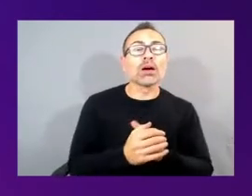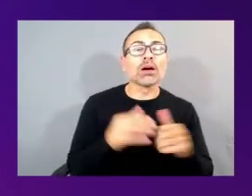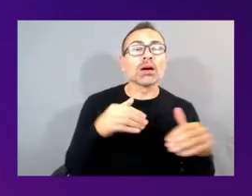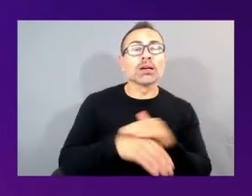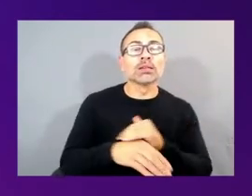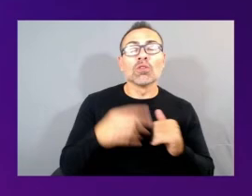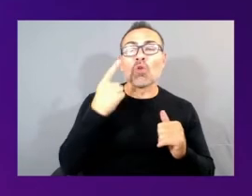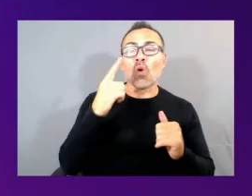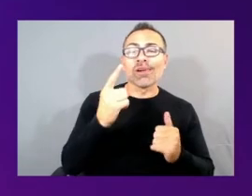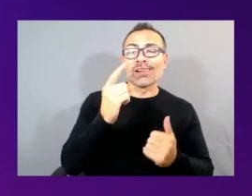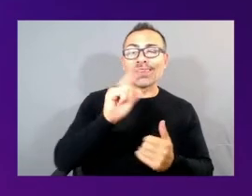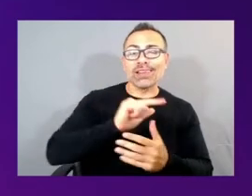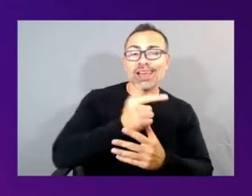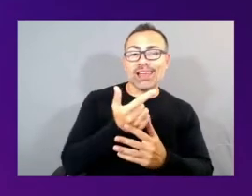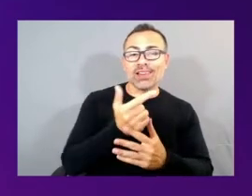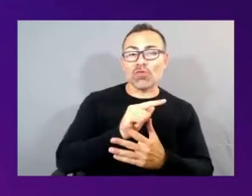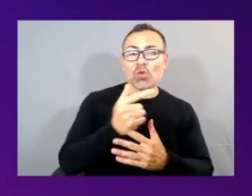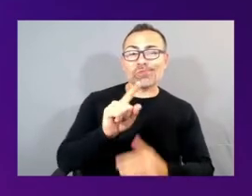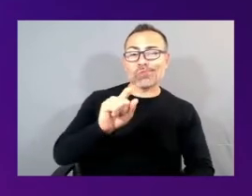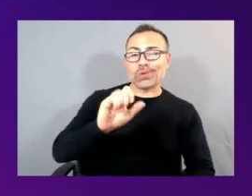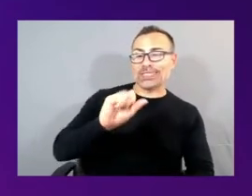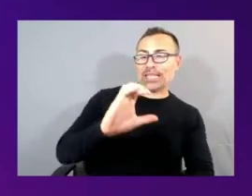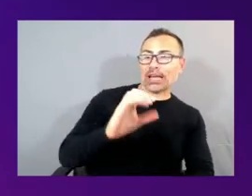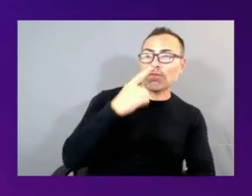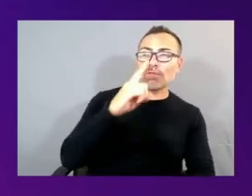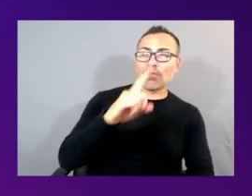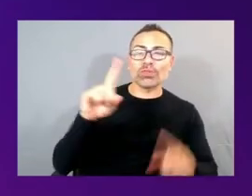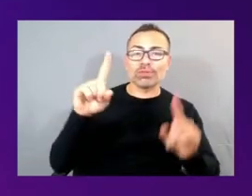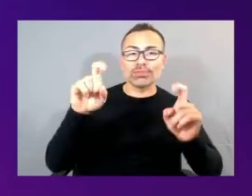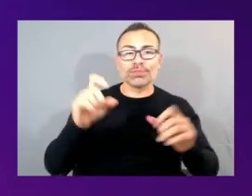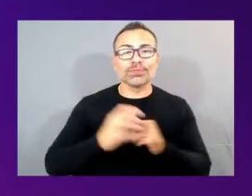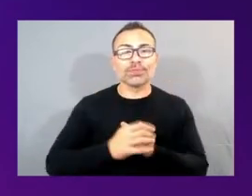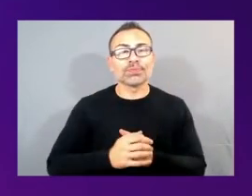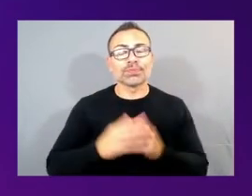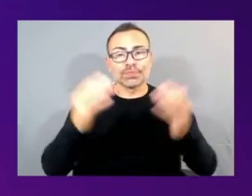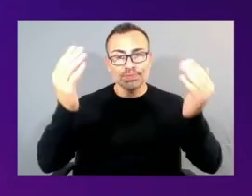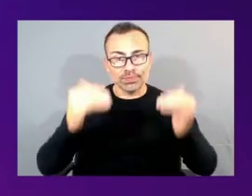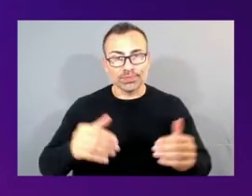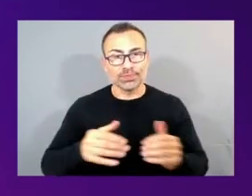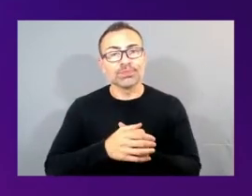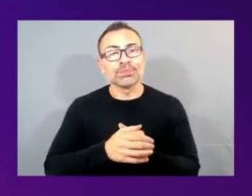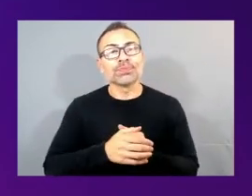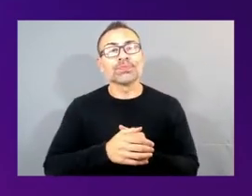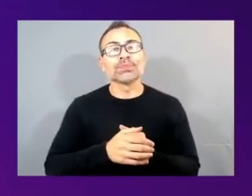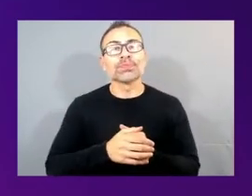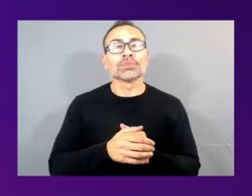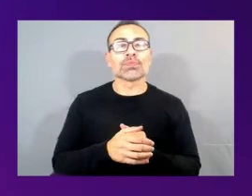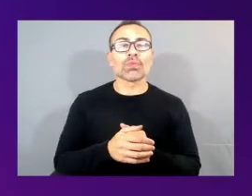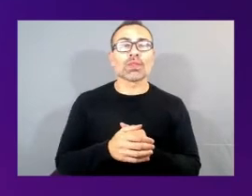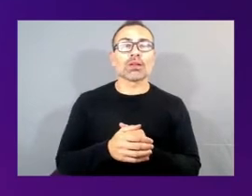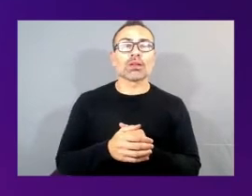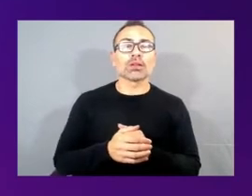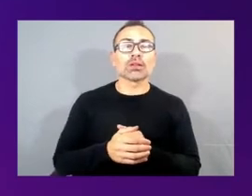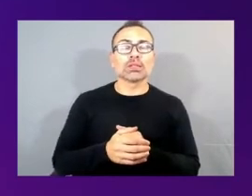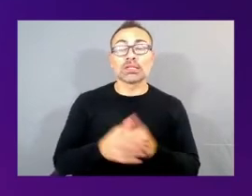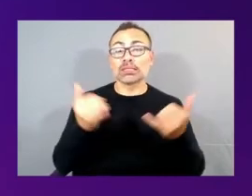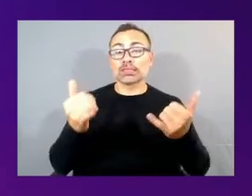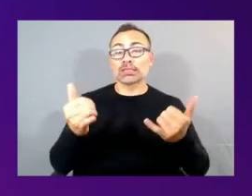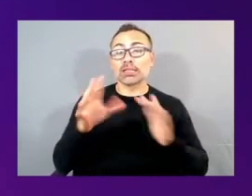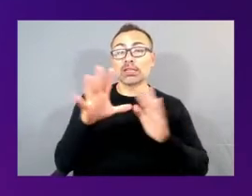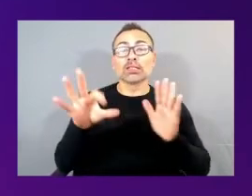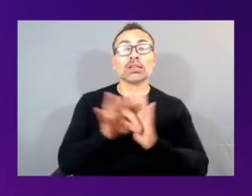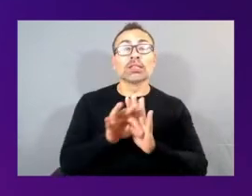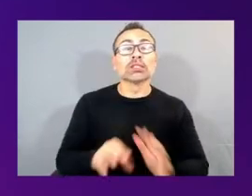just for testing purposes. Go to the next step. Now here I'm going to be able to select IoT